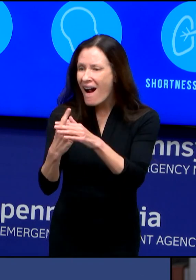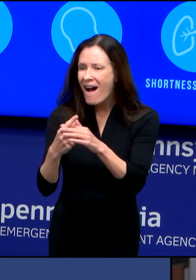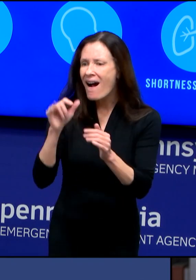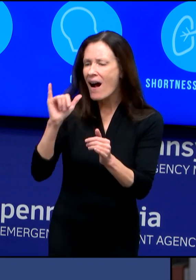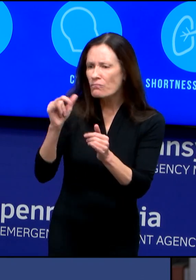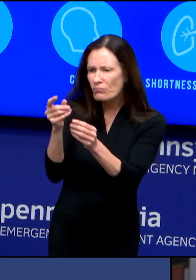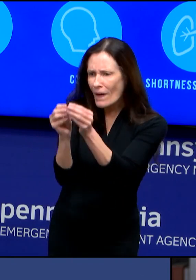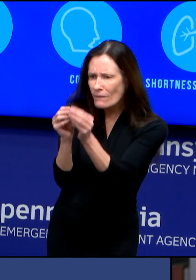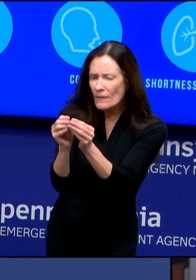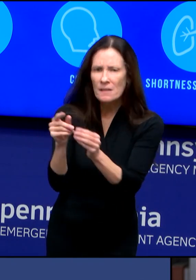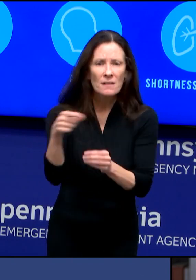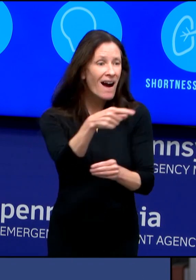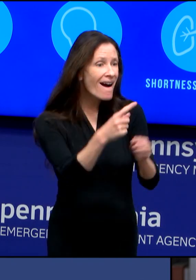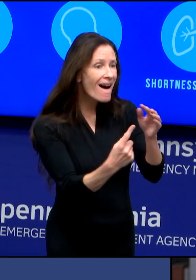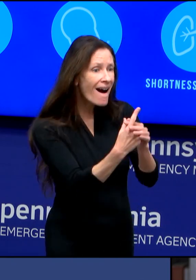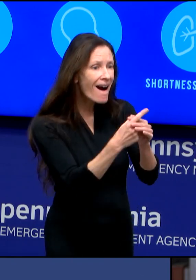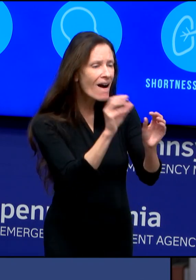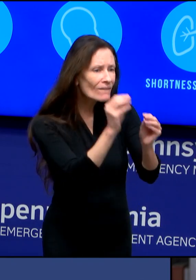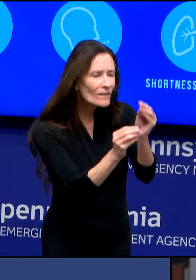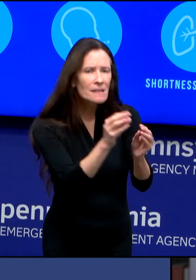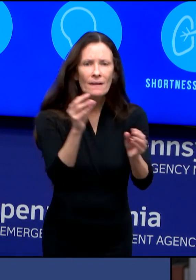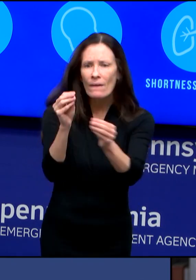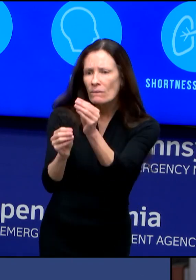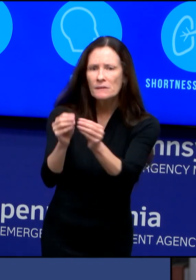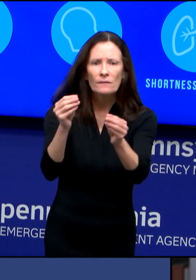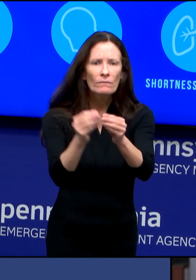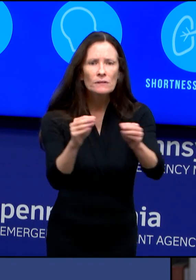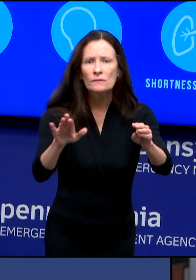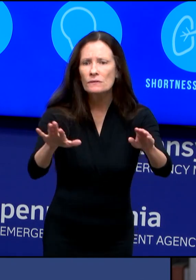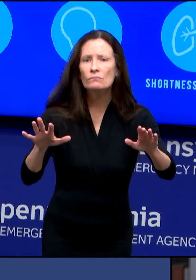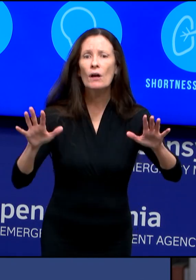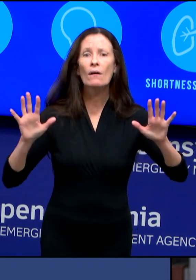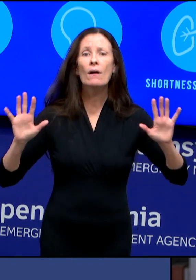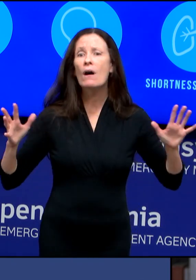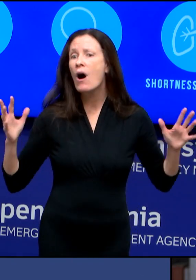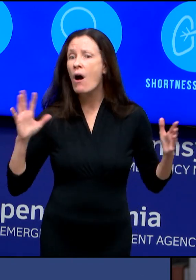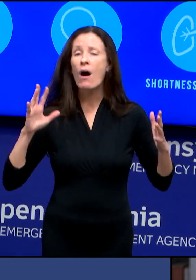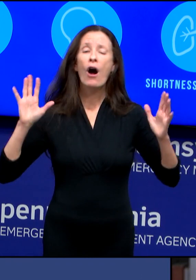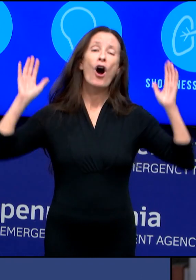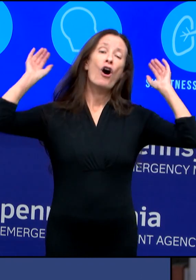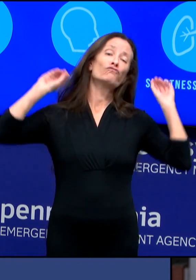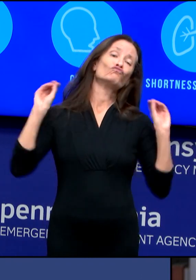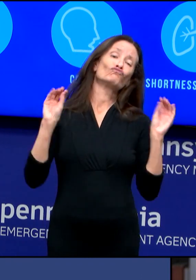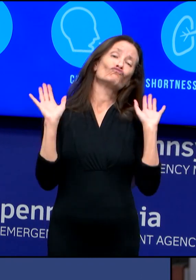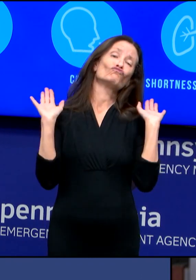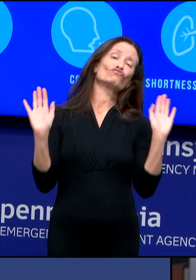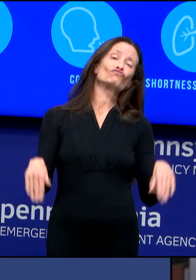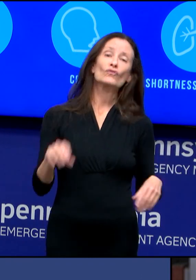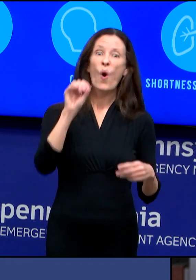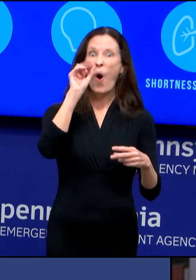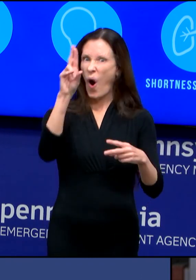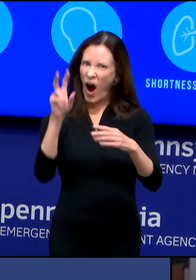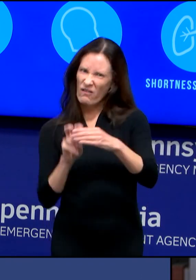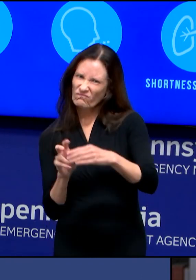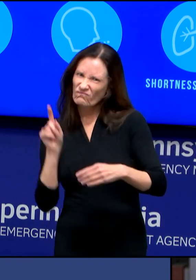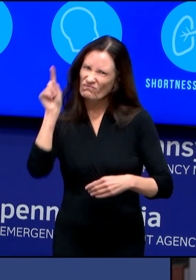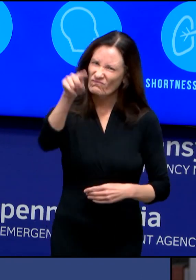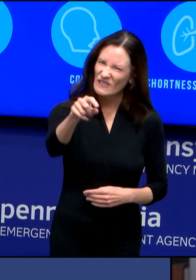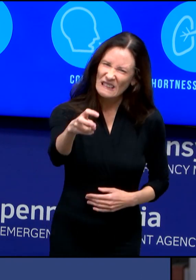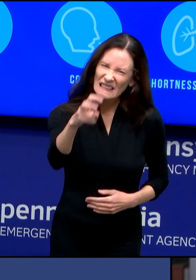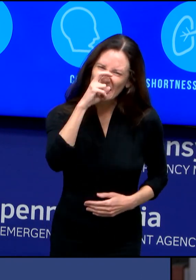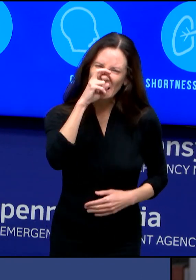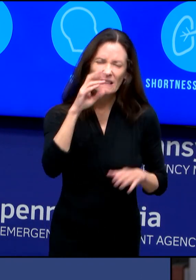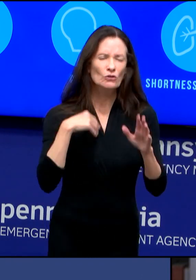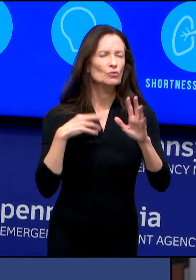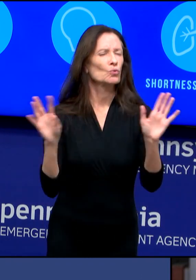less than we need to do, but we also don't want to do more. So I think in targeting the counties we've targeted, we're taking that measured approach and focusing